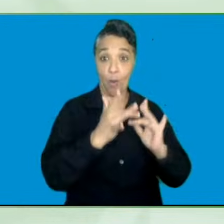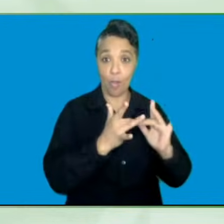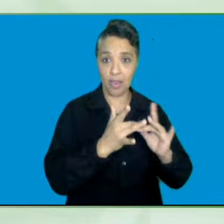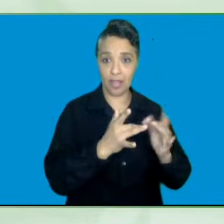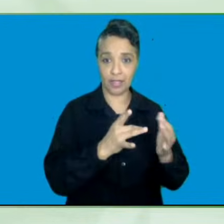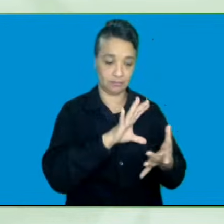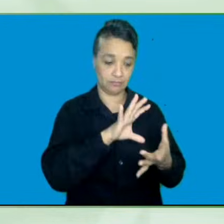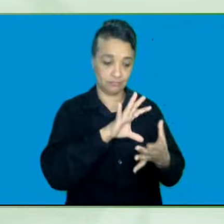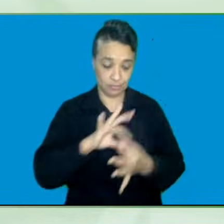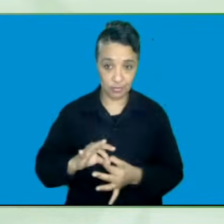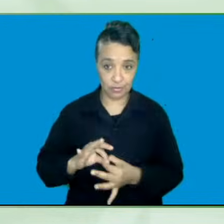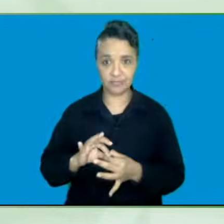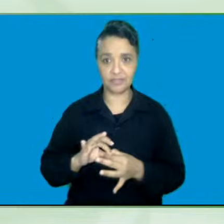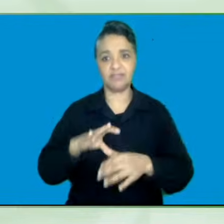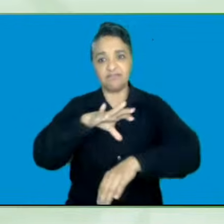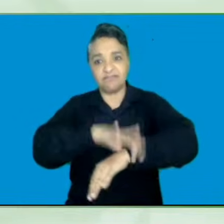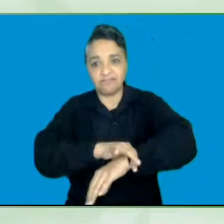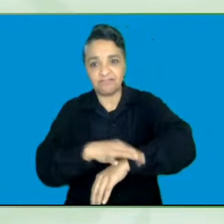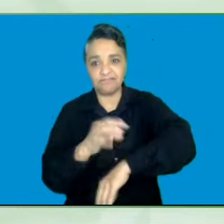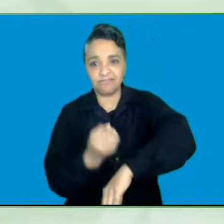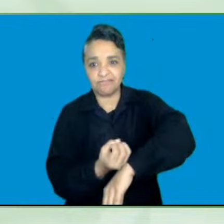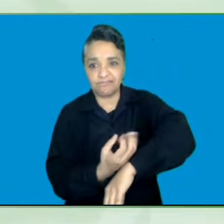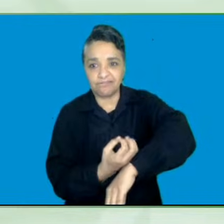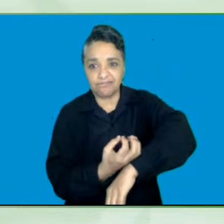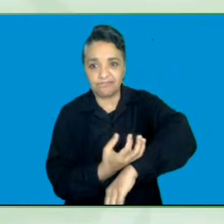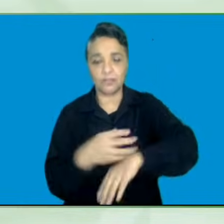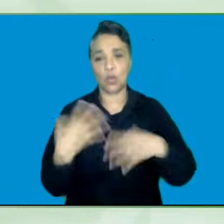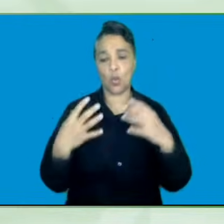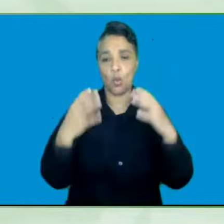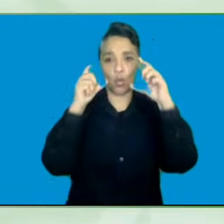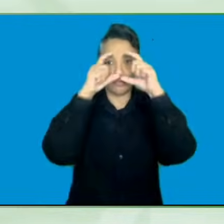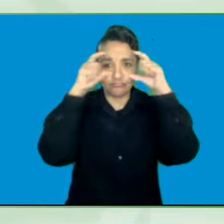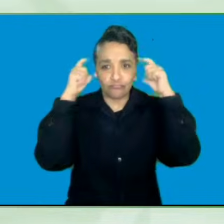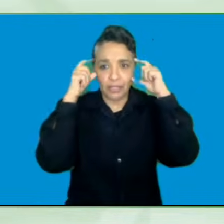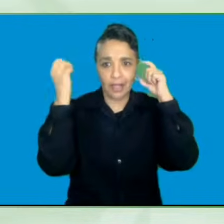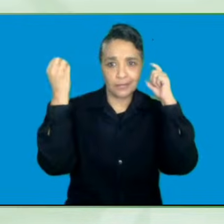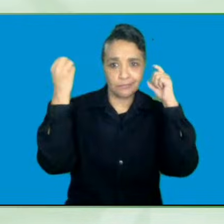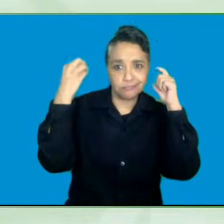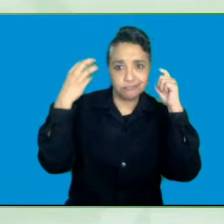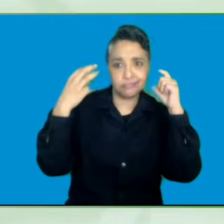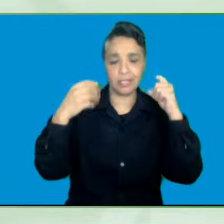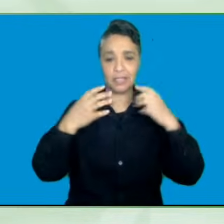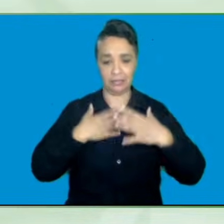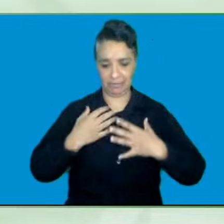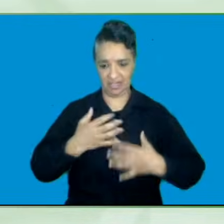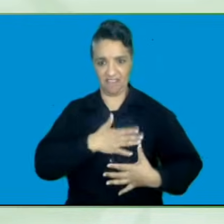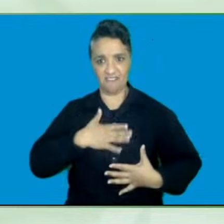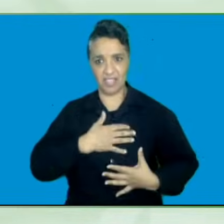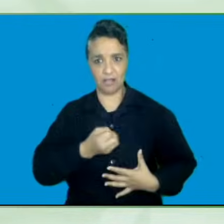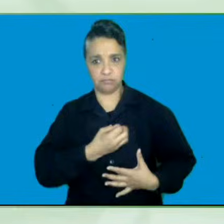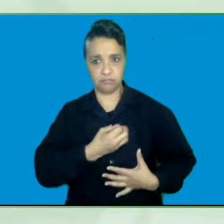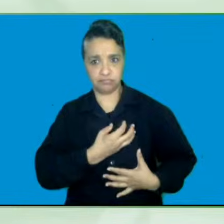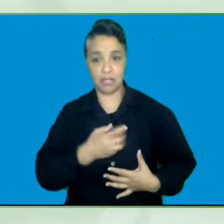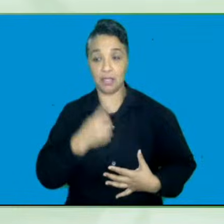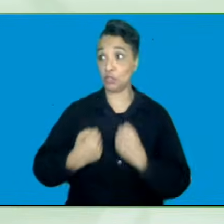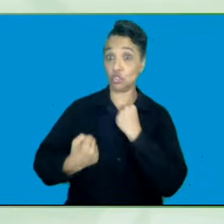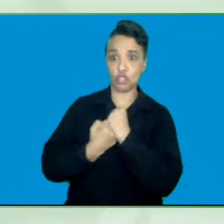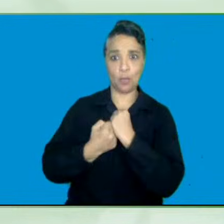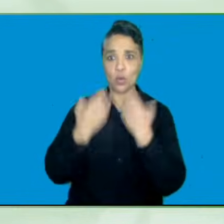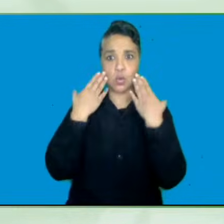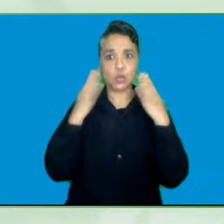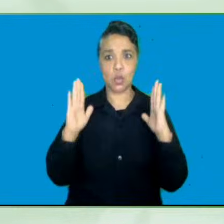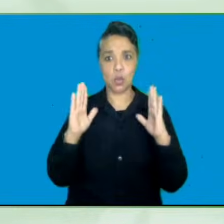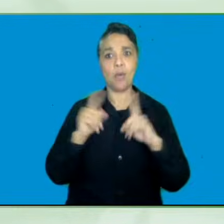would detect, indicators of stress, for example, so that support could be given without the person even needing